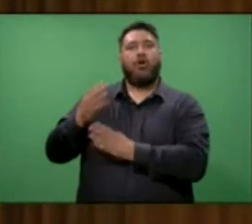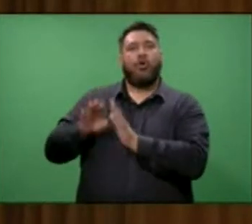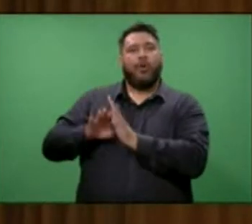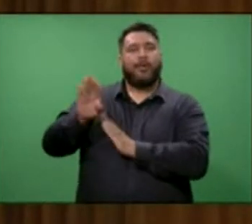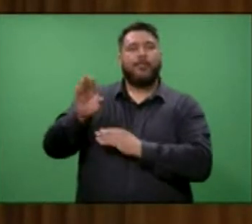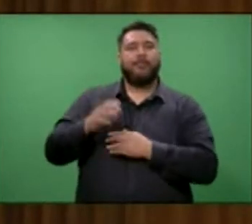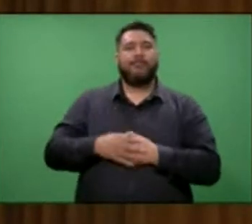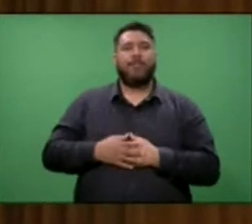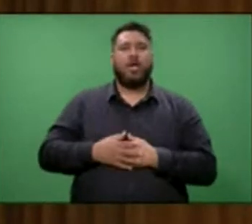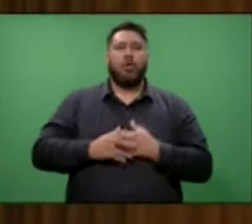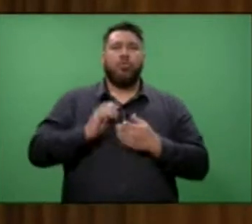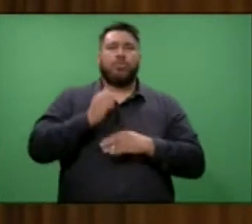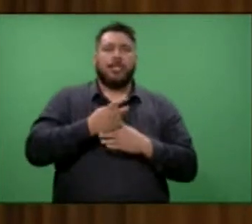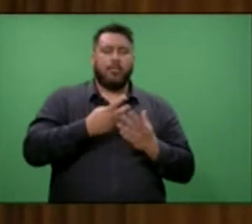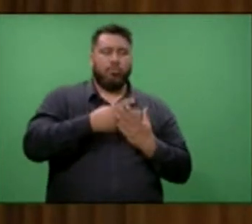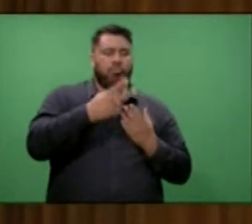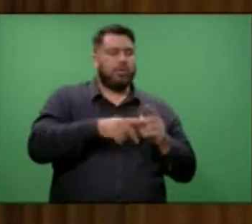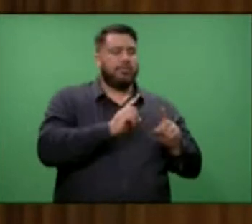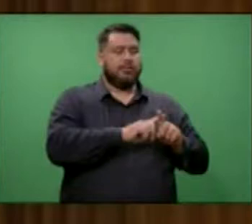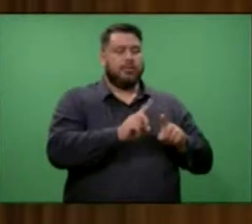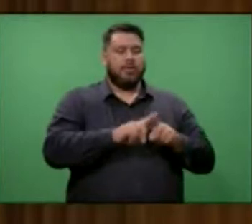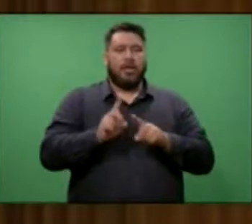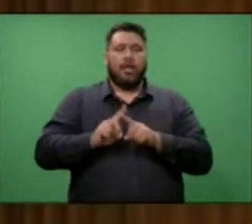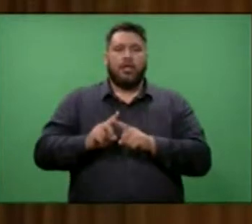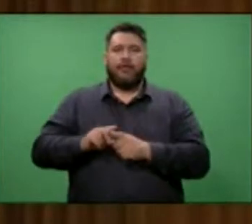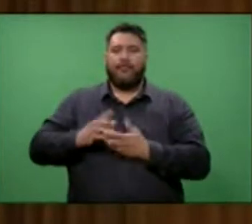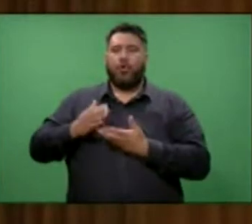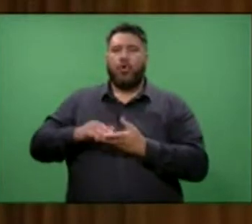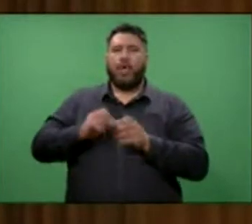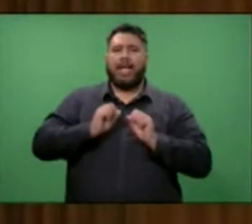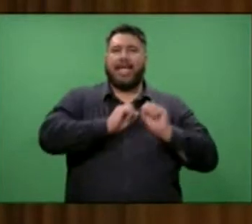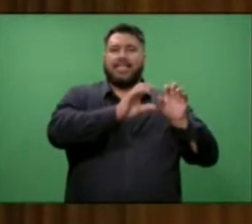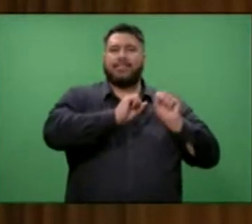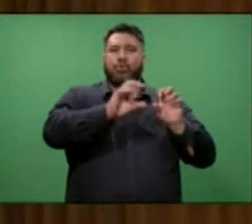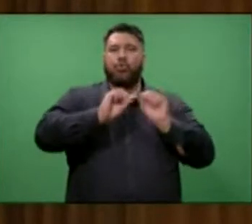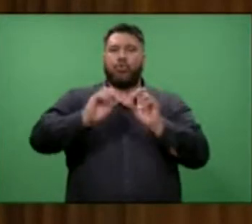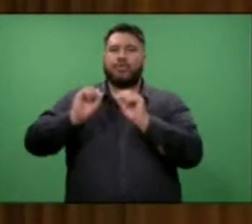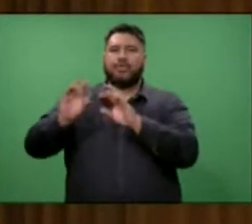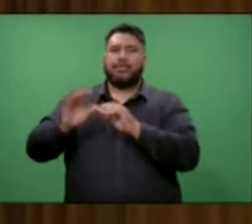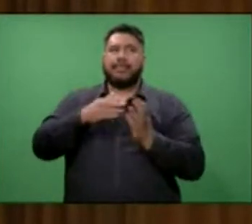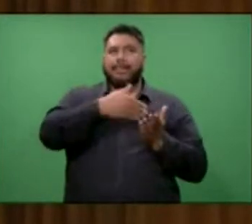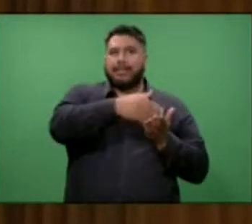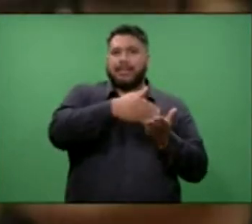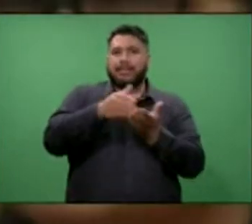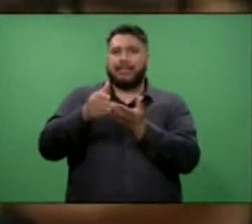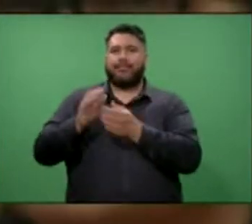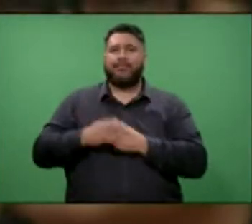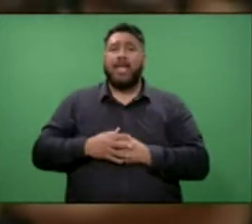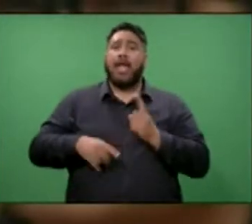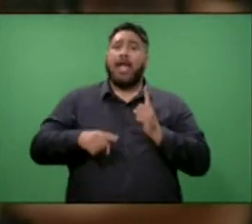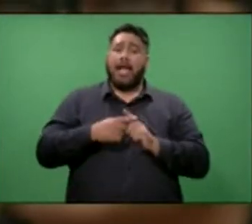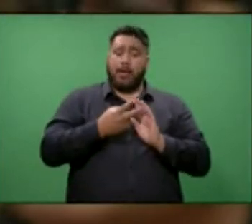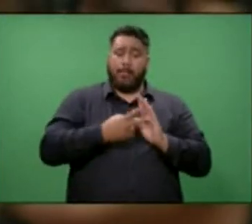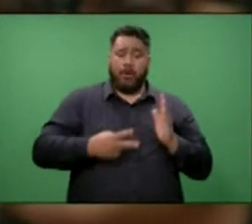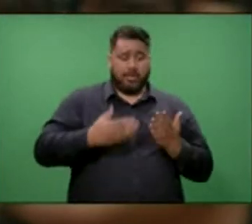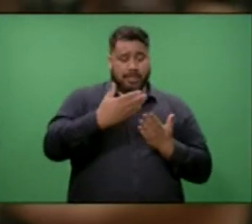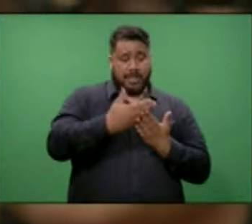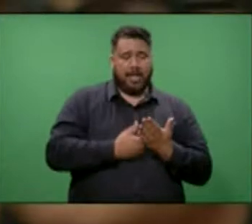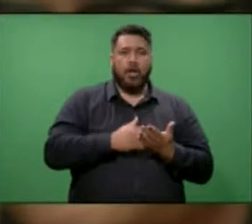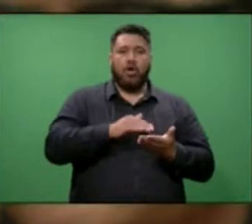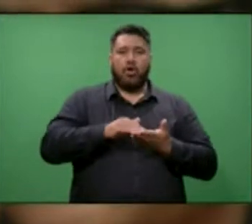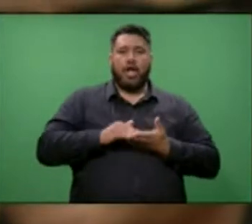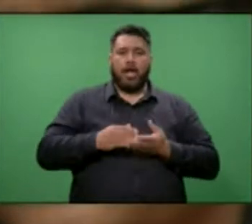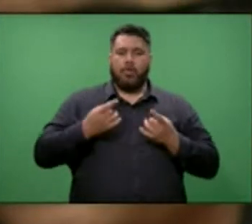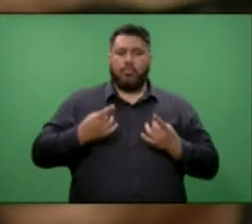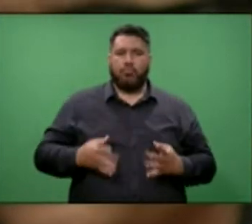Programs to bolster our exports. And policies that prepare New Zealand for the future by making the most